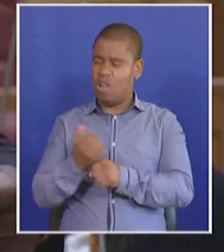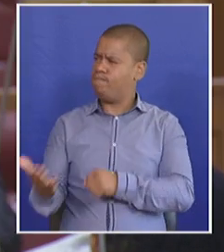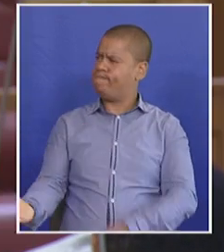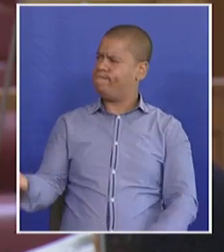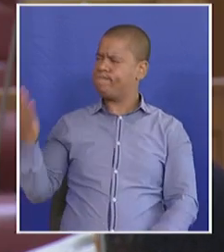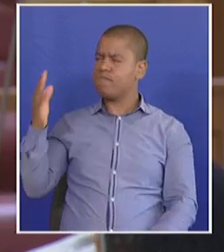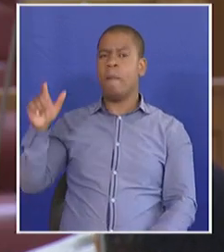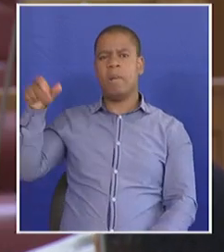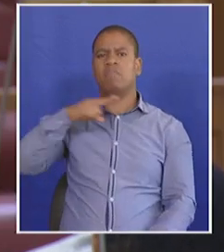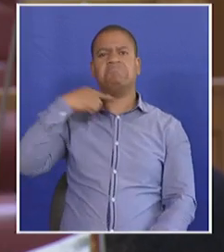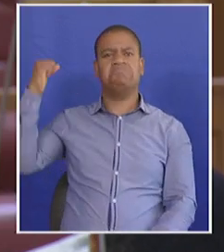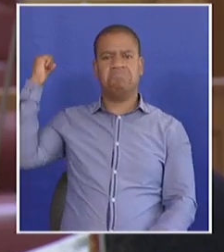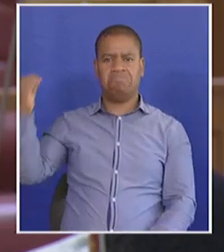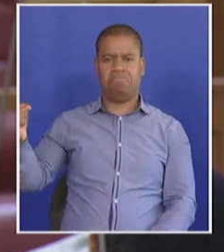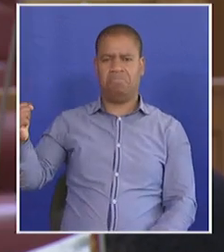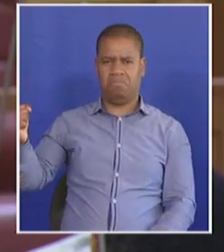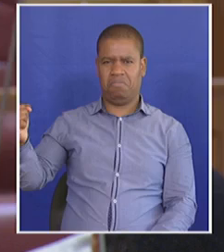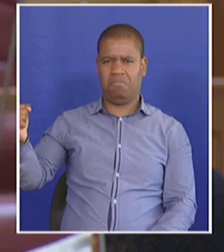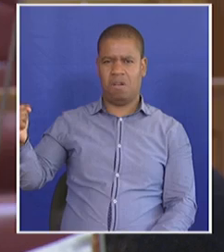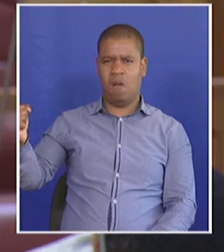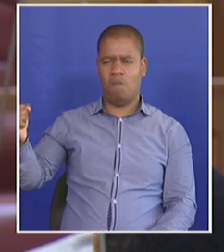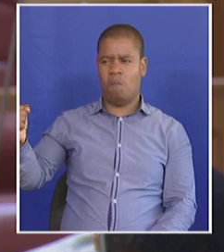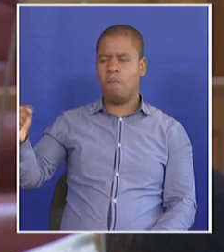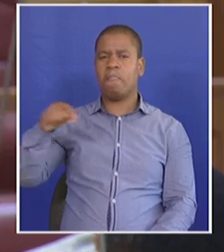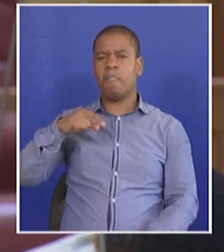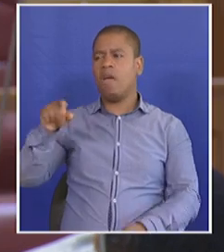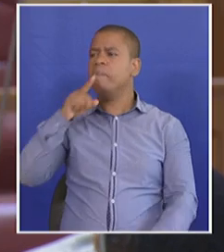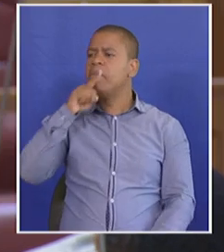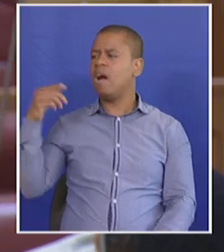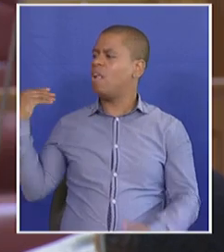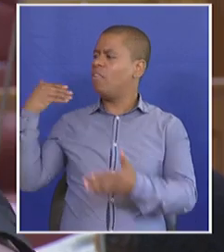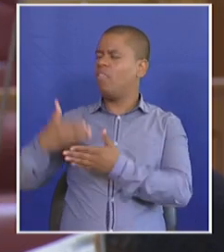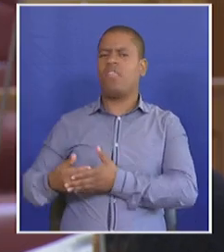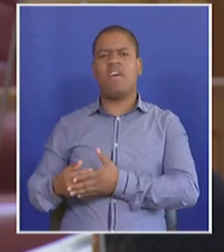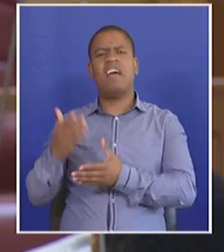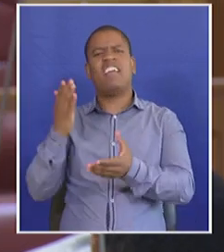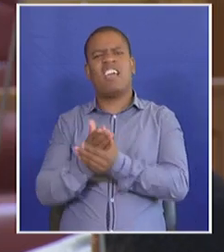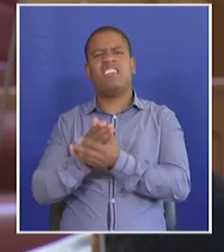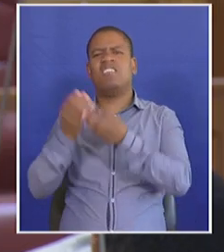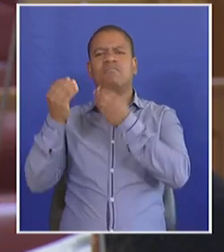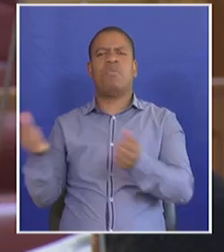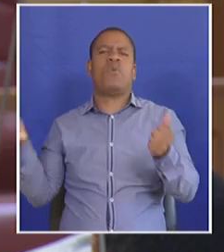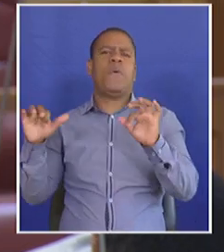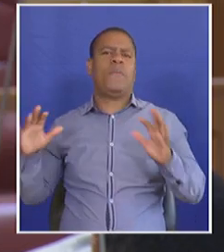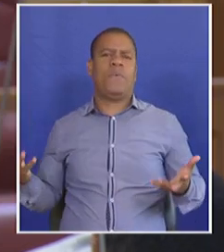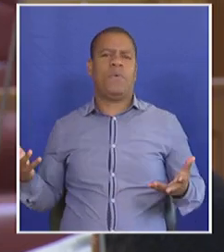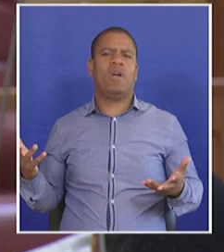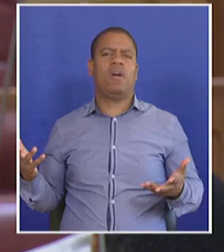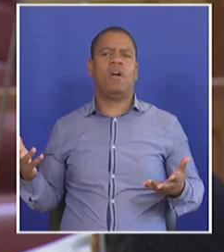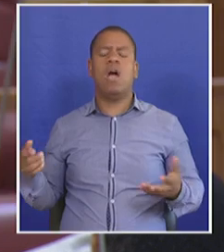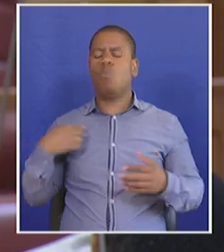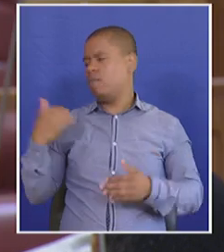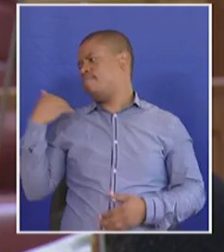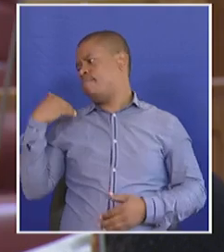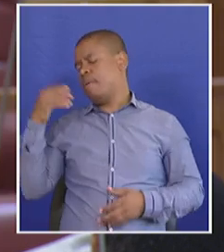yet a case has never been resolved, and so it goes. We have recently reported to Parliament the amount of progress